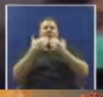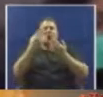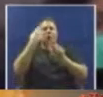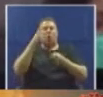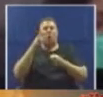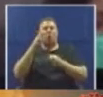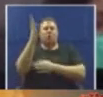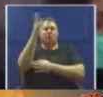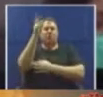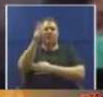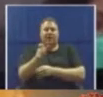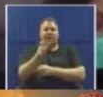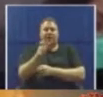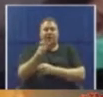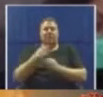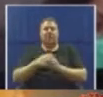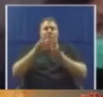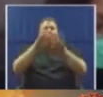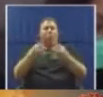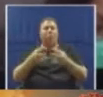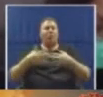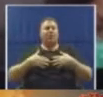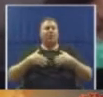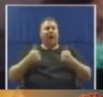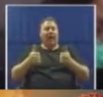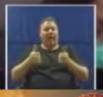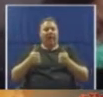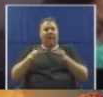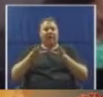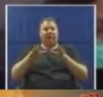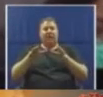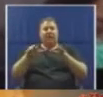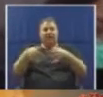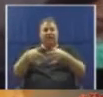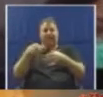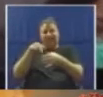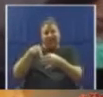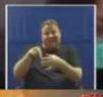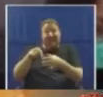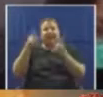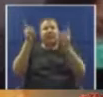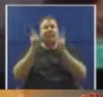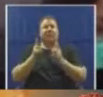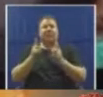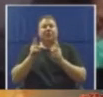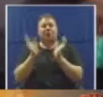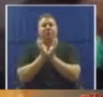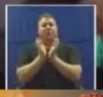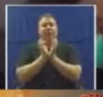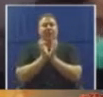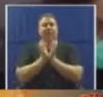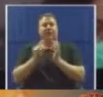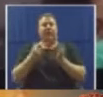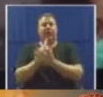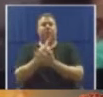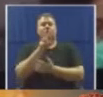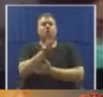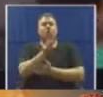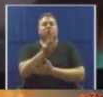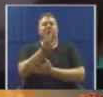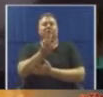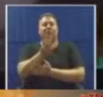The World Health Assembly agreed at the special session, which was held on the 29th to the 1st of